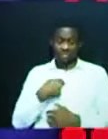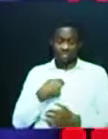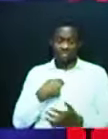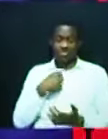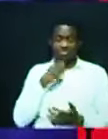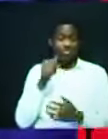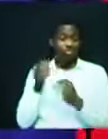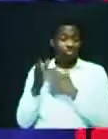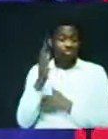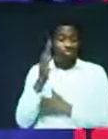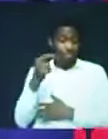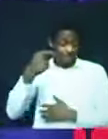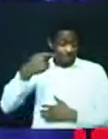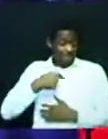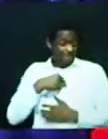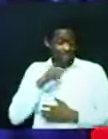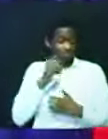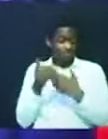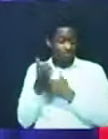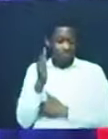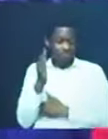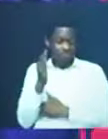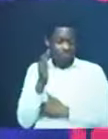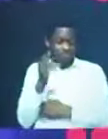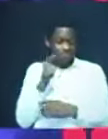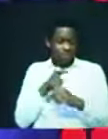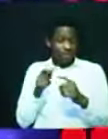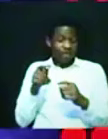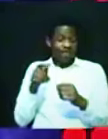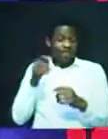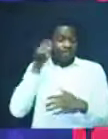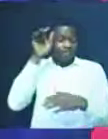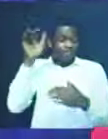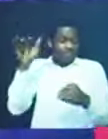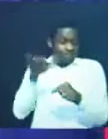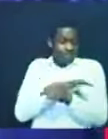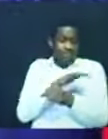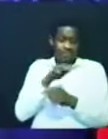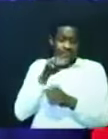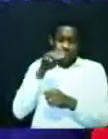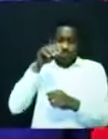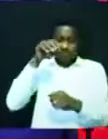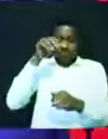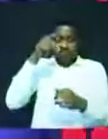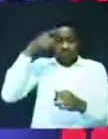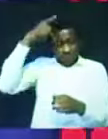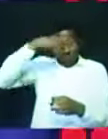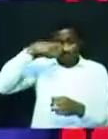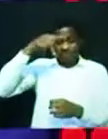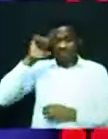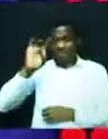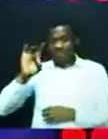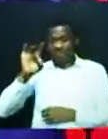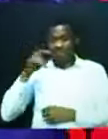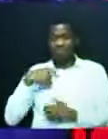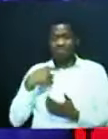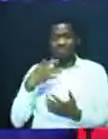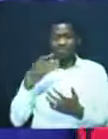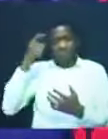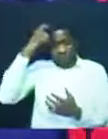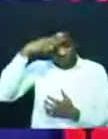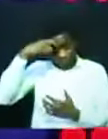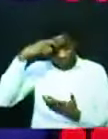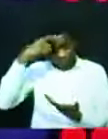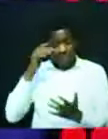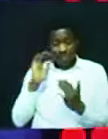God. Because the whole subject there is about wisdom. So by me is by wisdom kings reign and